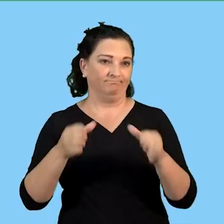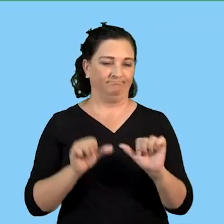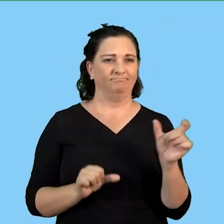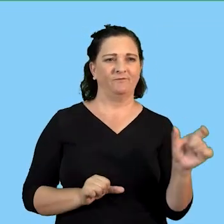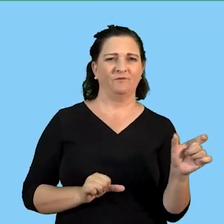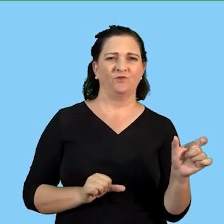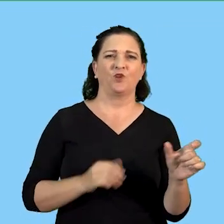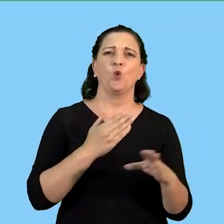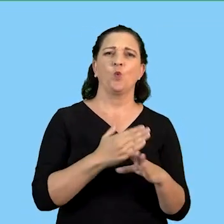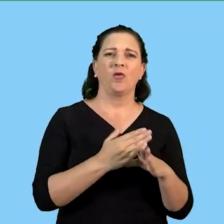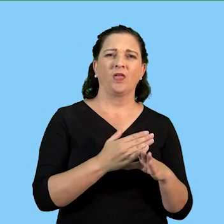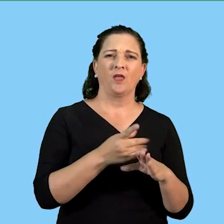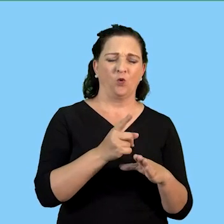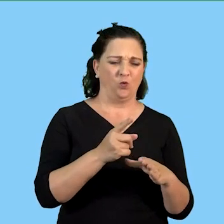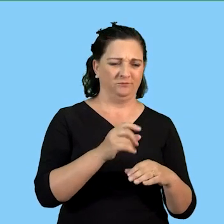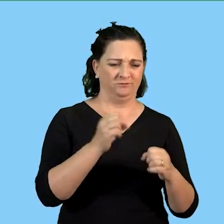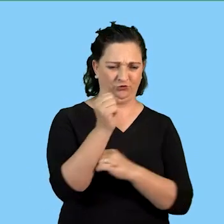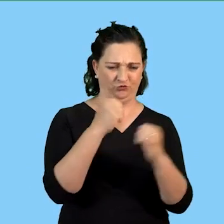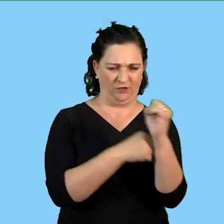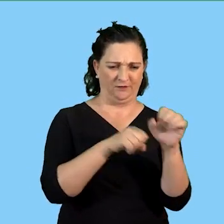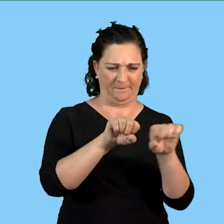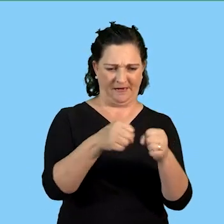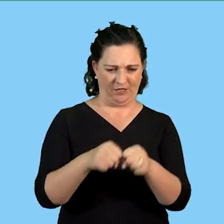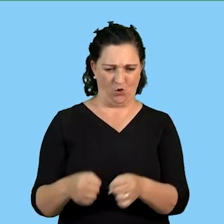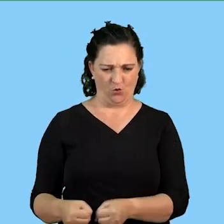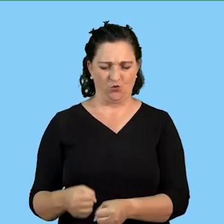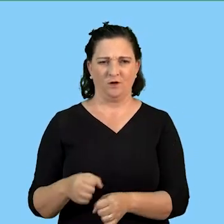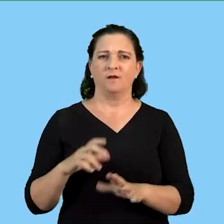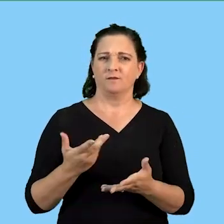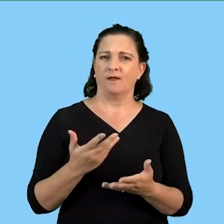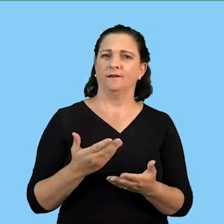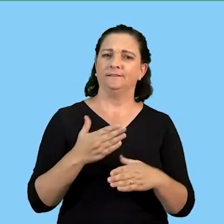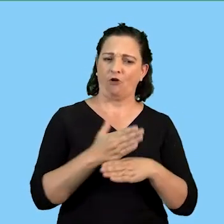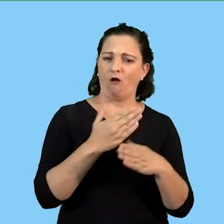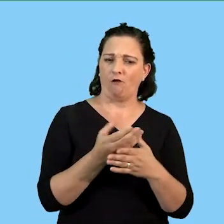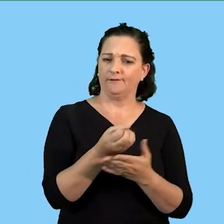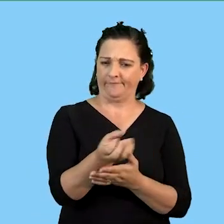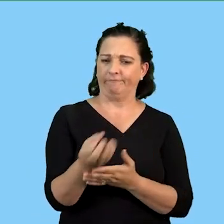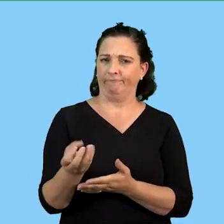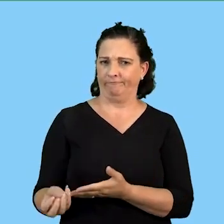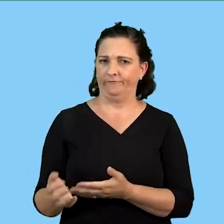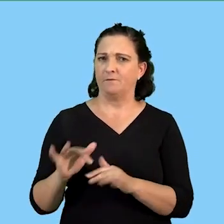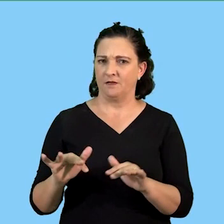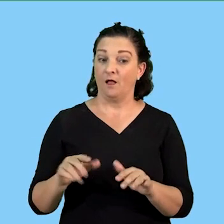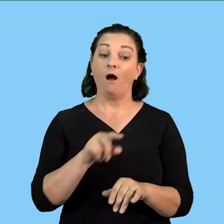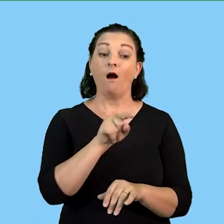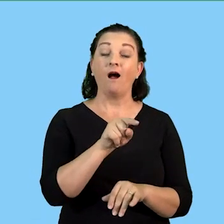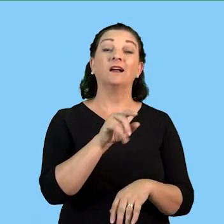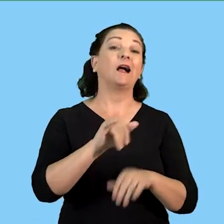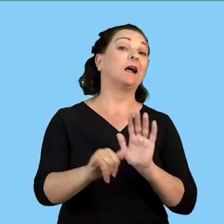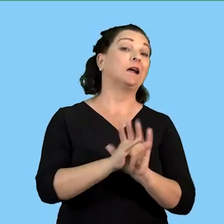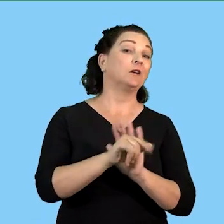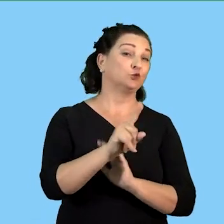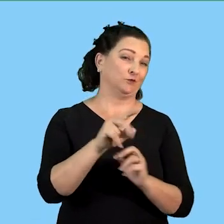and by when it will be done. Then we have work breakdown structure. organizes the business plan into